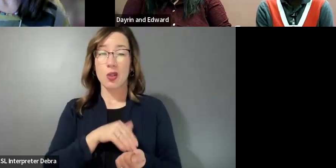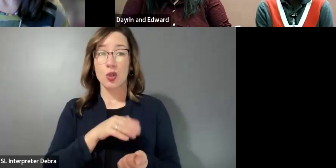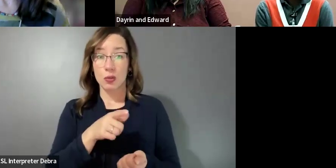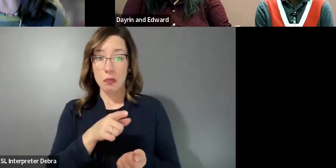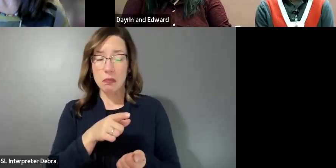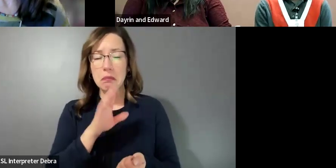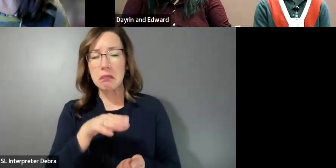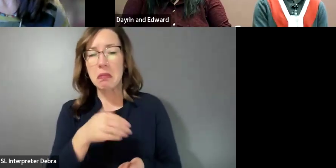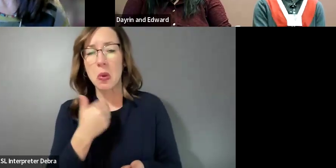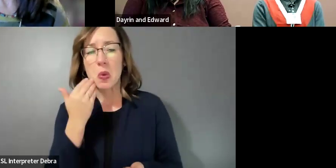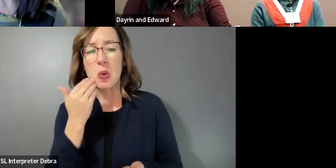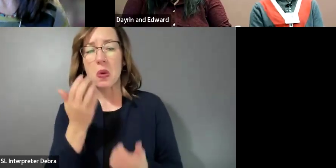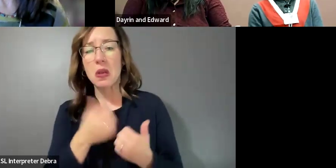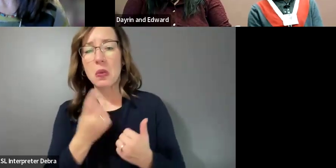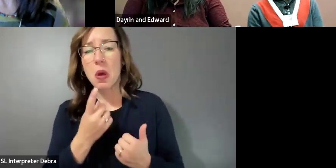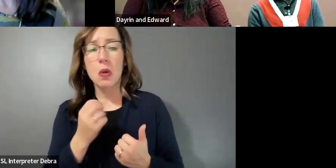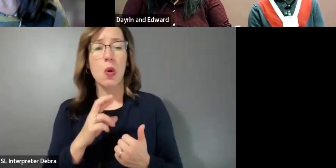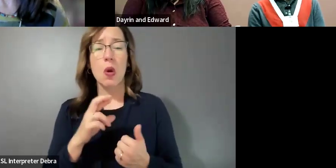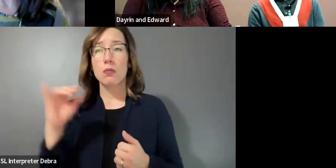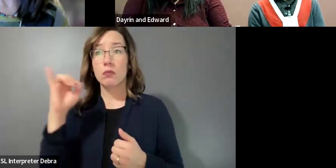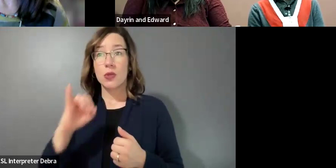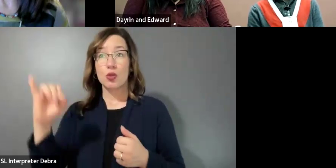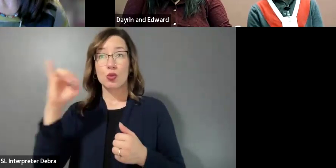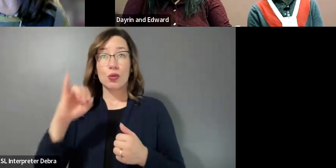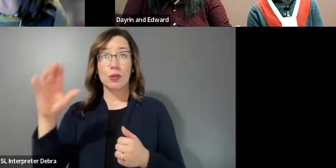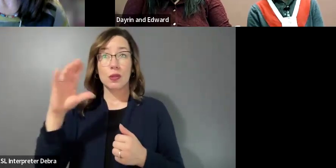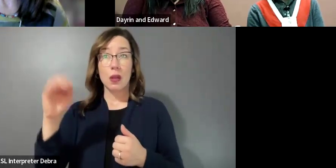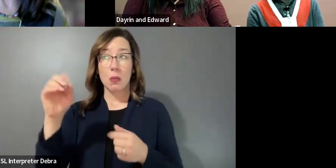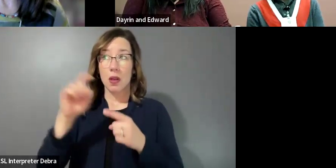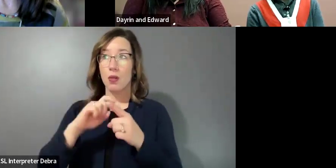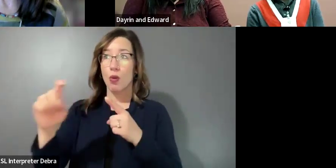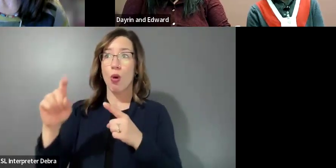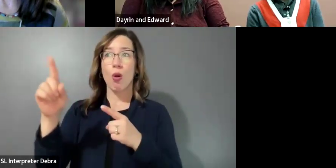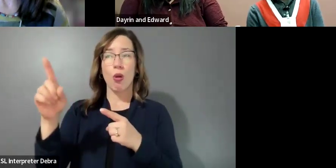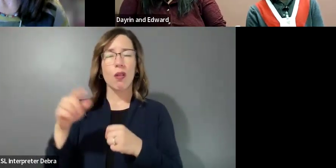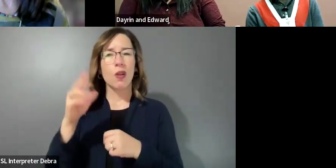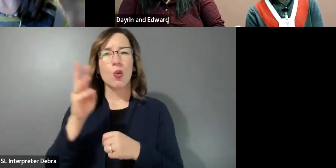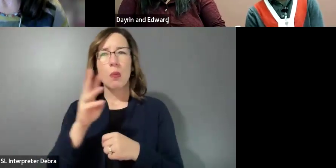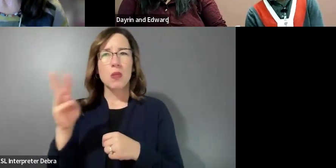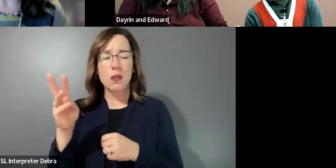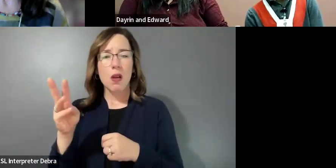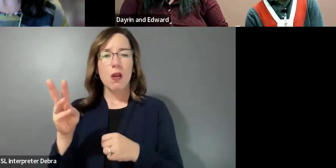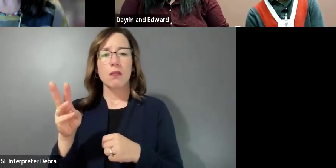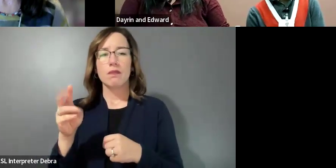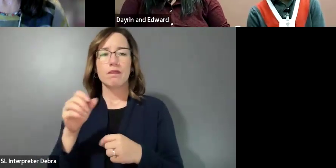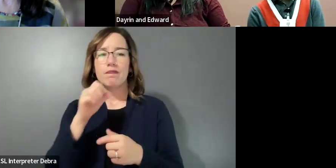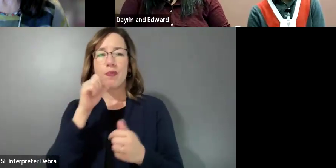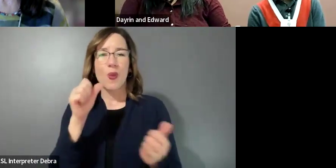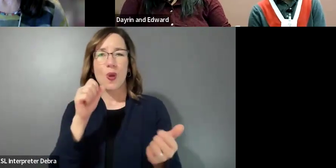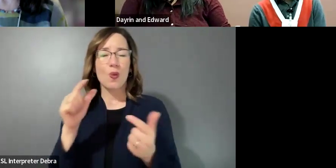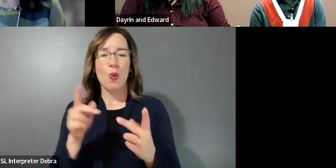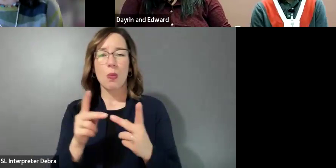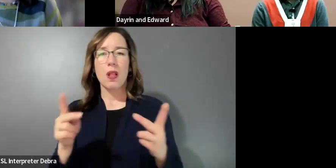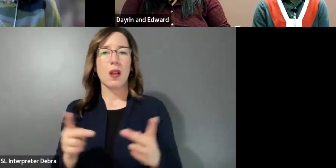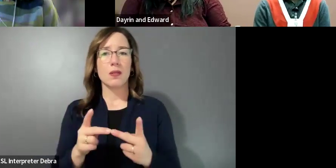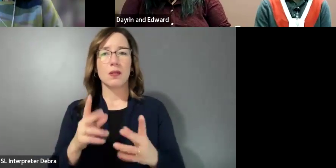and you can also call the insurance company and visit their website because not all places will